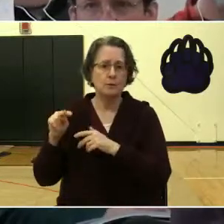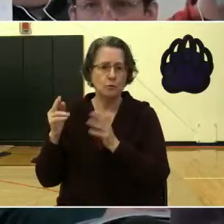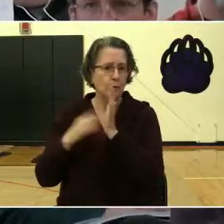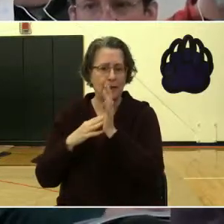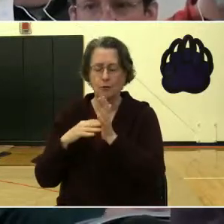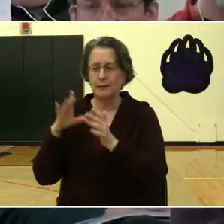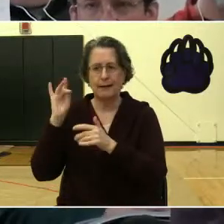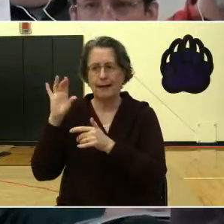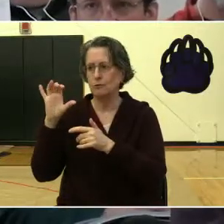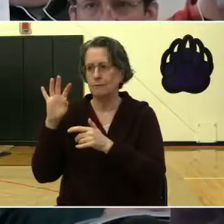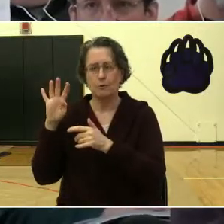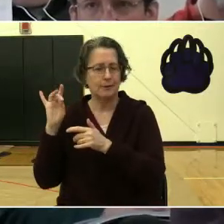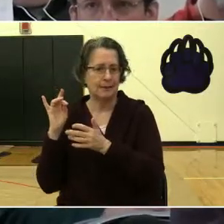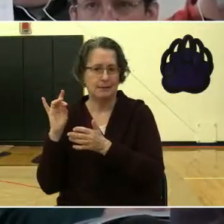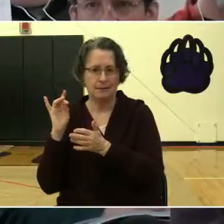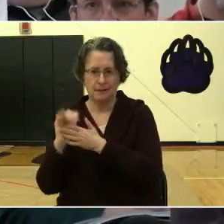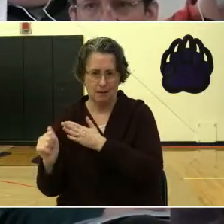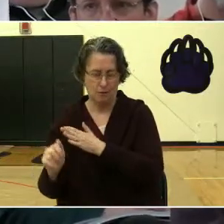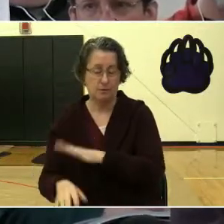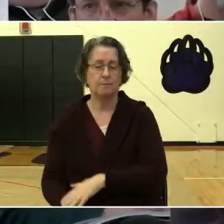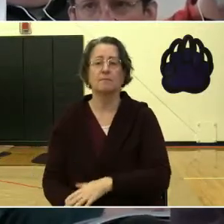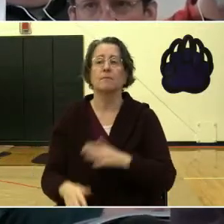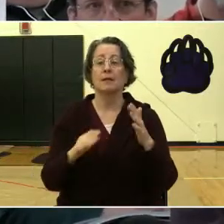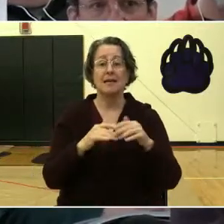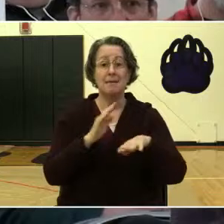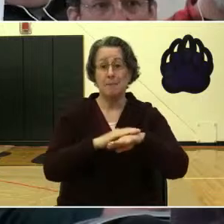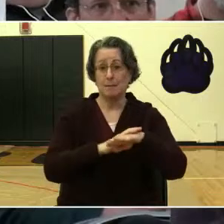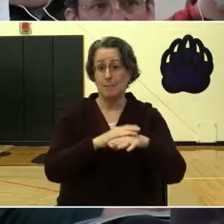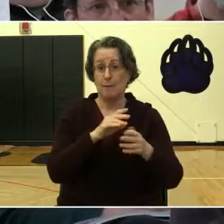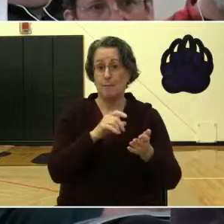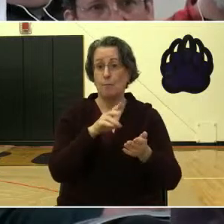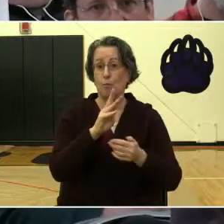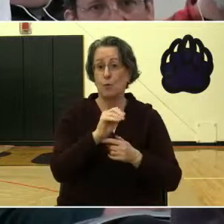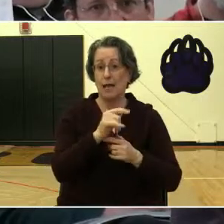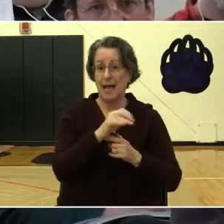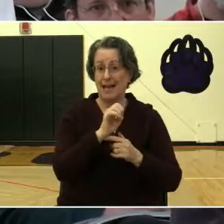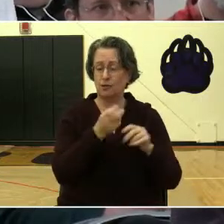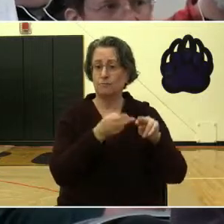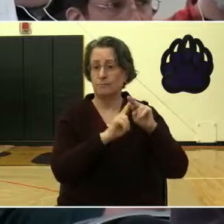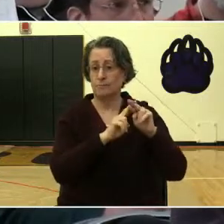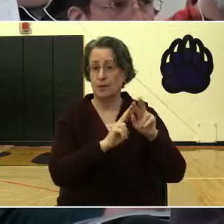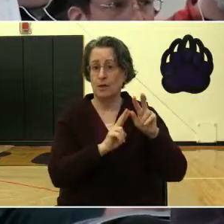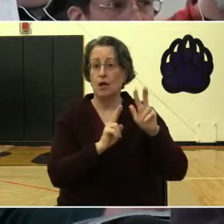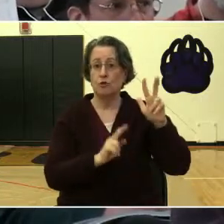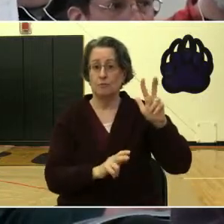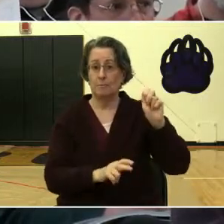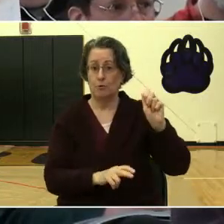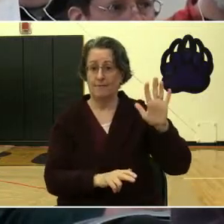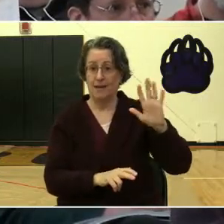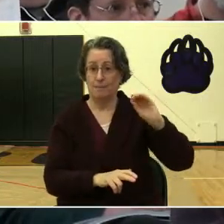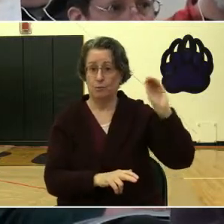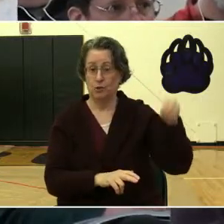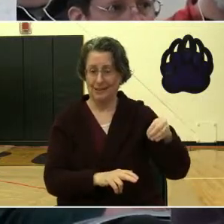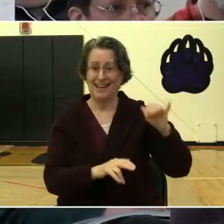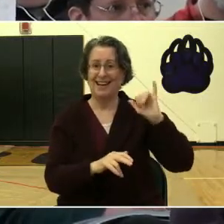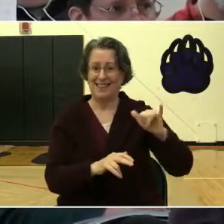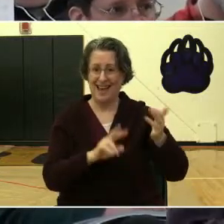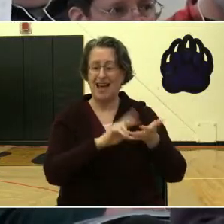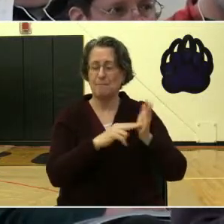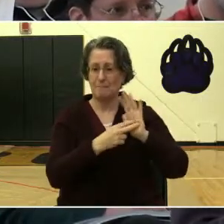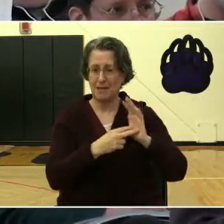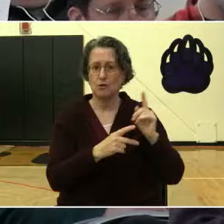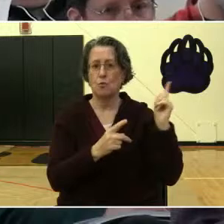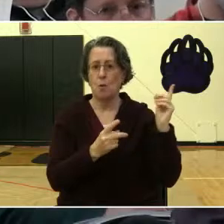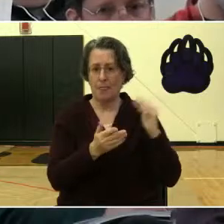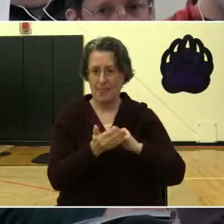if you're on minimum wage you're going to see a 3.5% increase which equates to $1,000 so